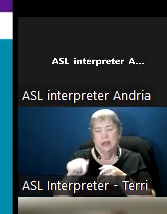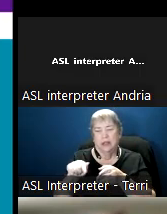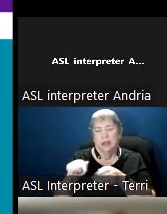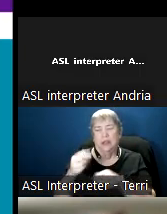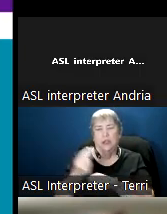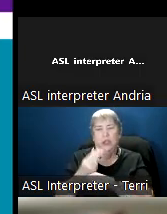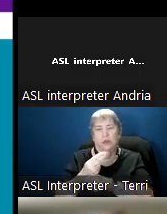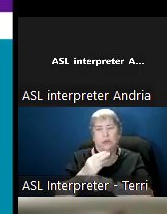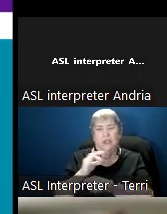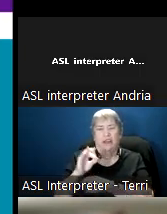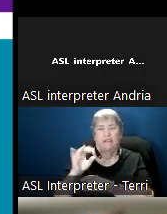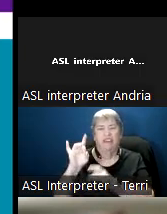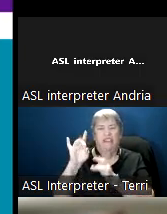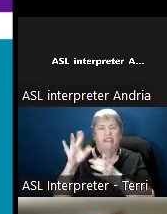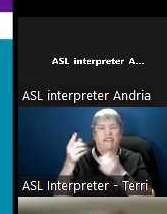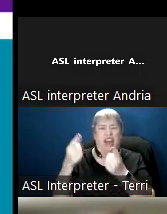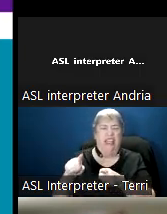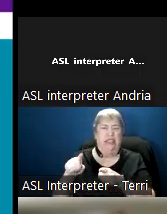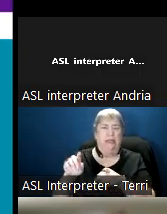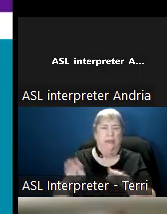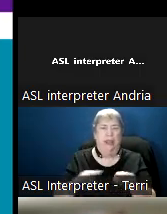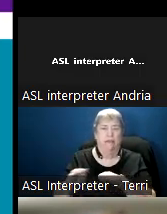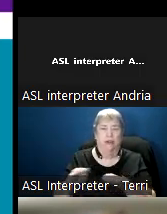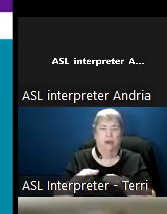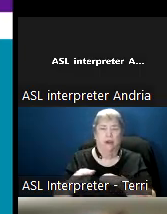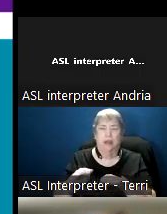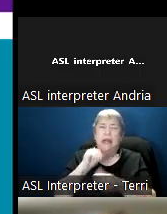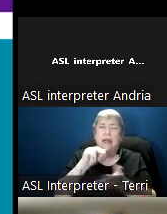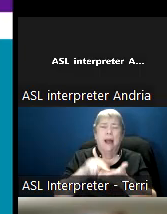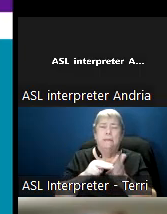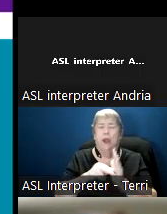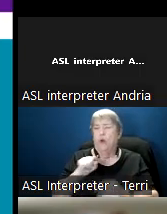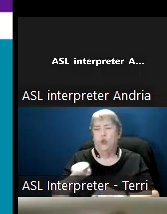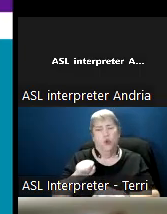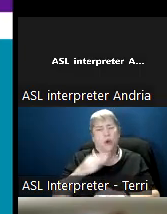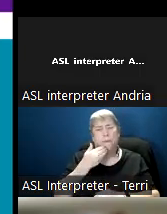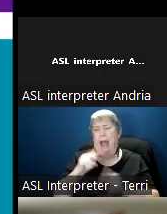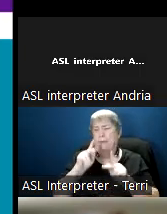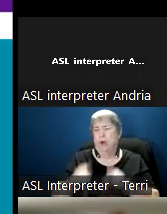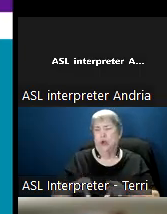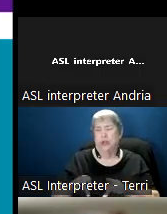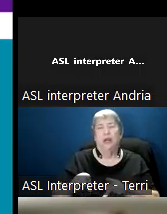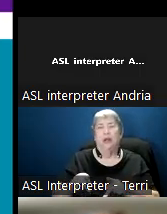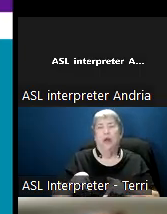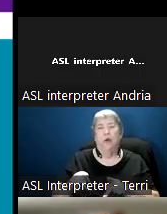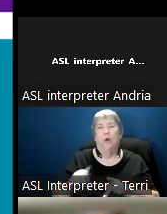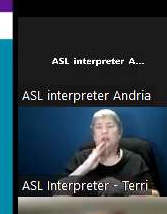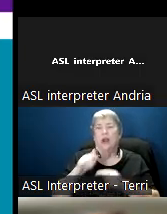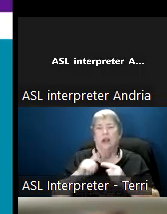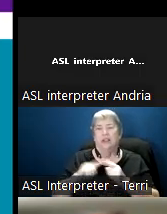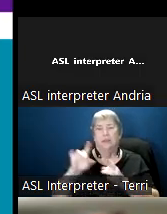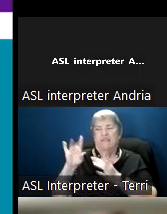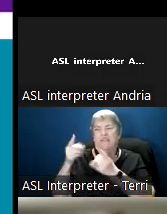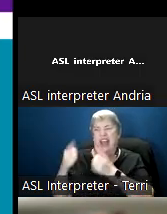use of violence, and not on the person being a bad person, but on the use of violence being the